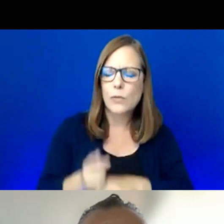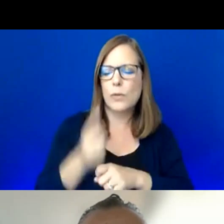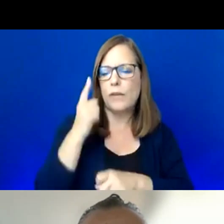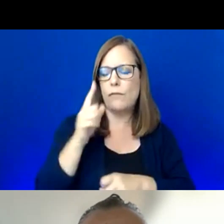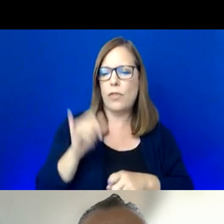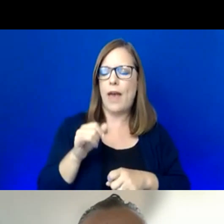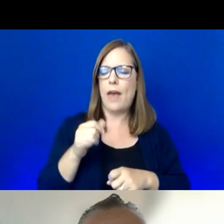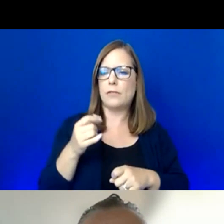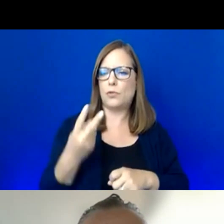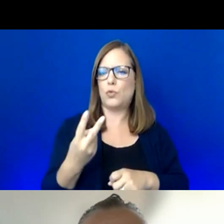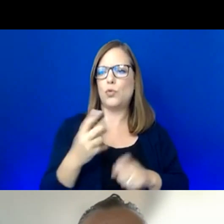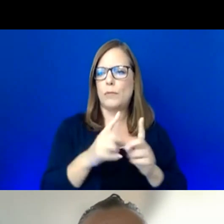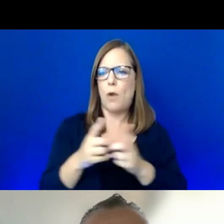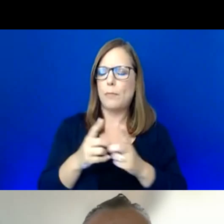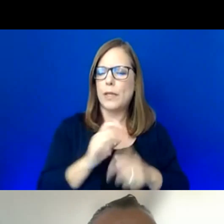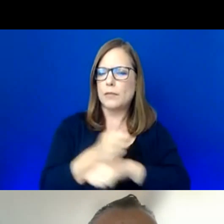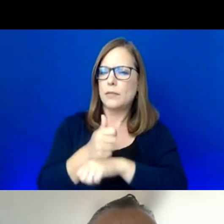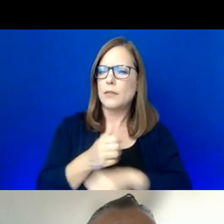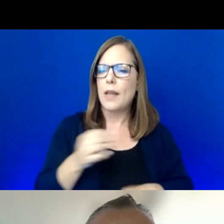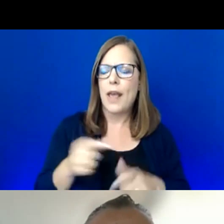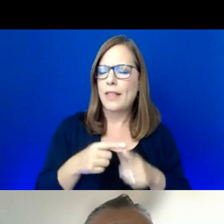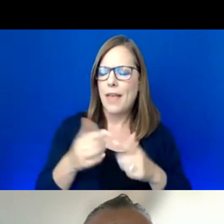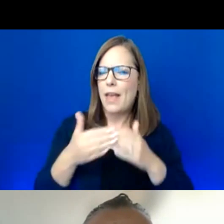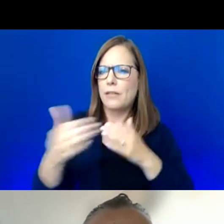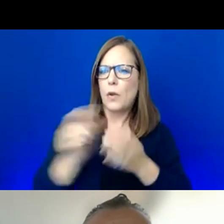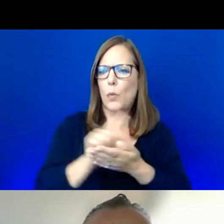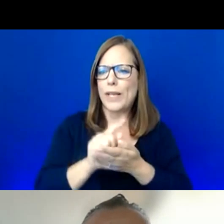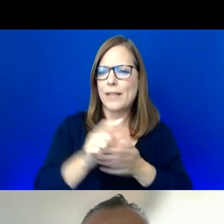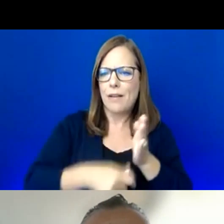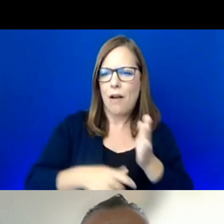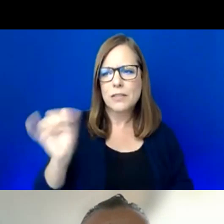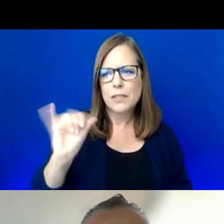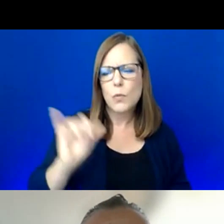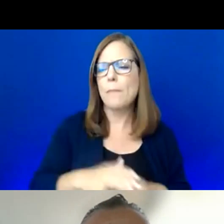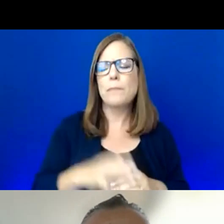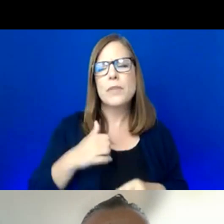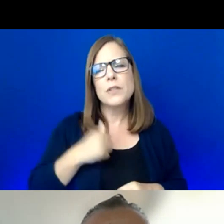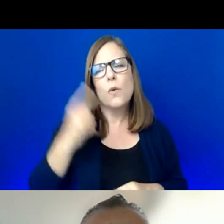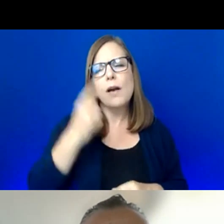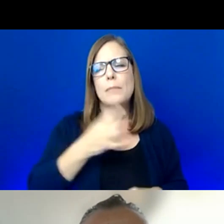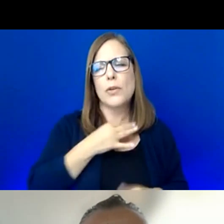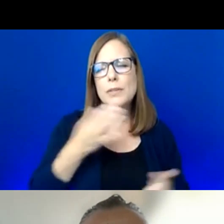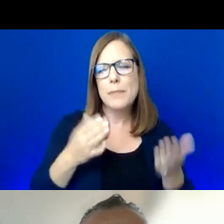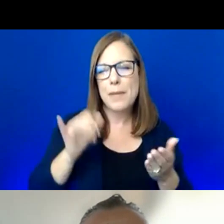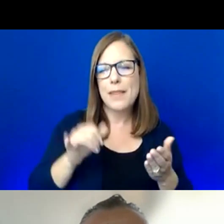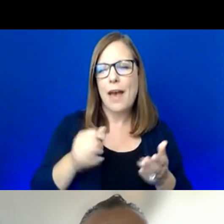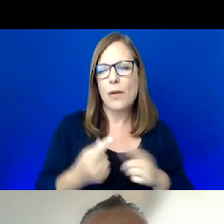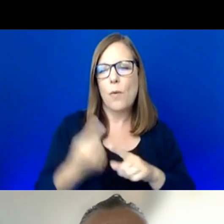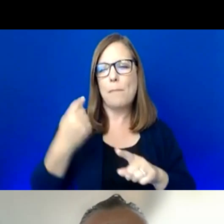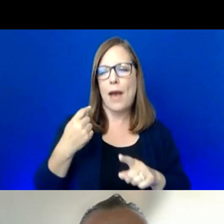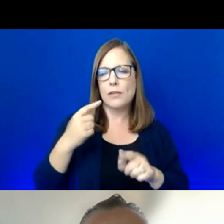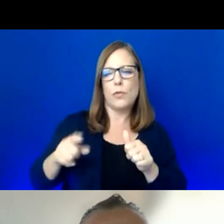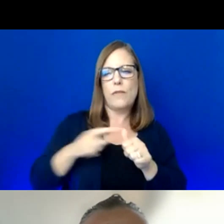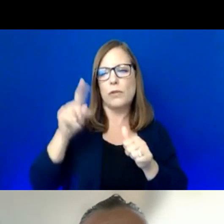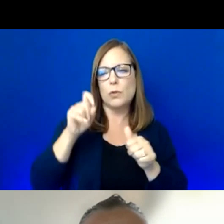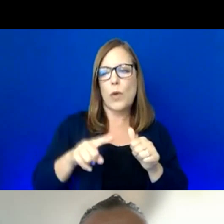there's a one-time only cost for reconfiguration of space. So I wonder if that's part of what maybe that first question was about,